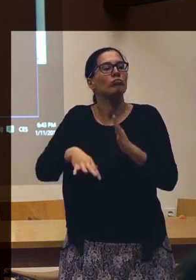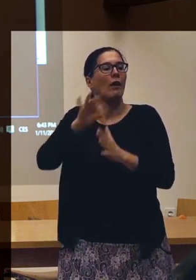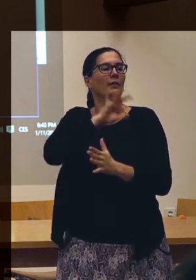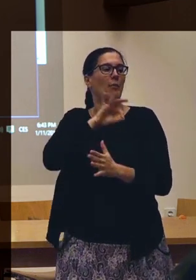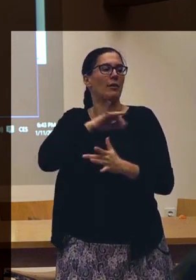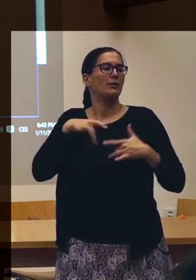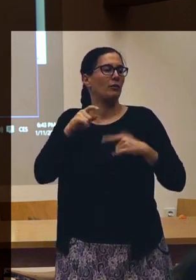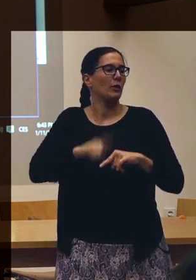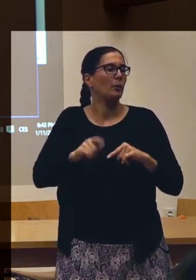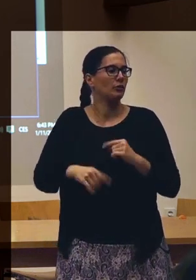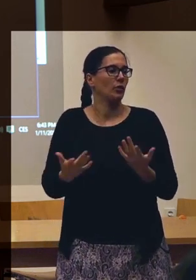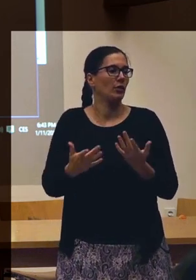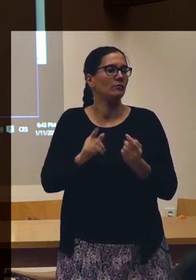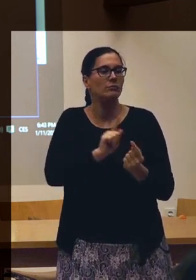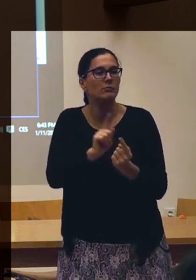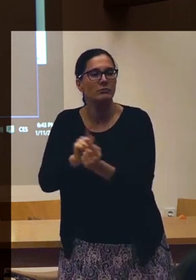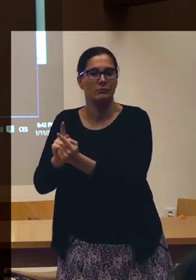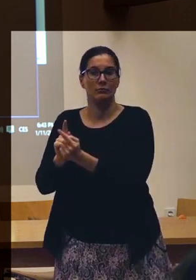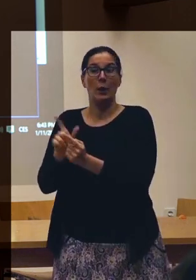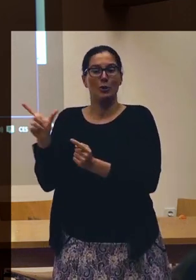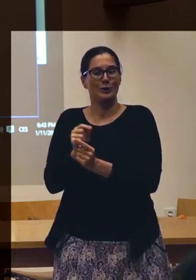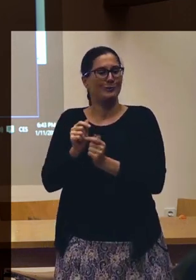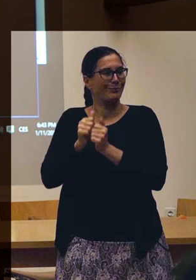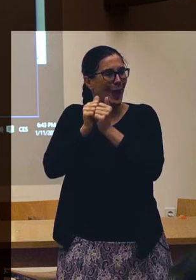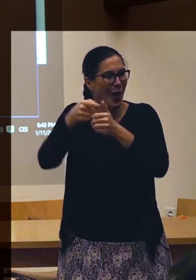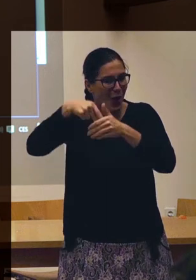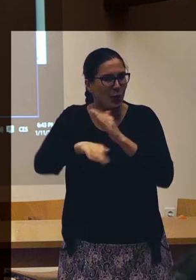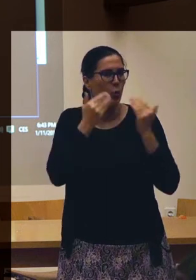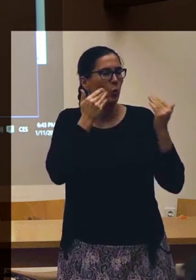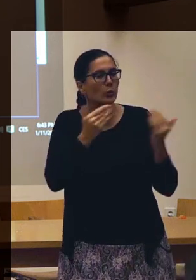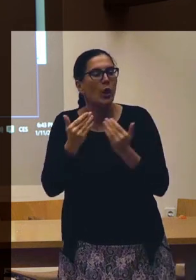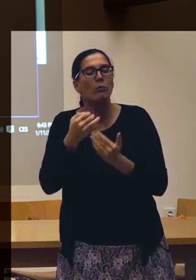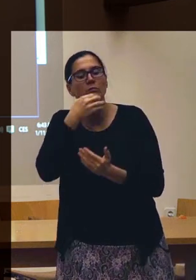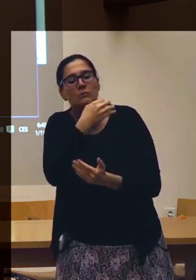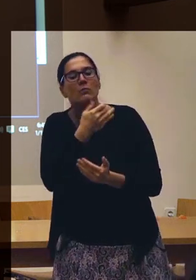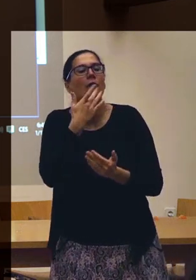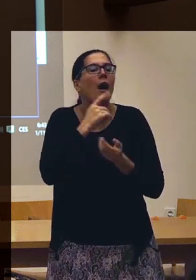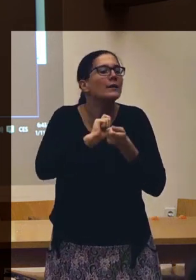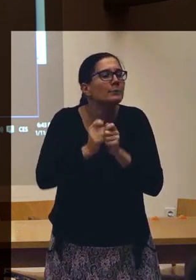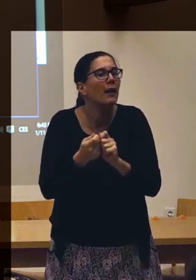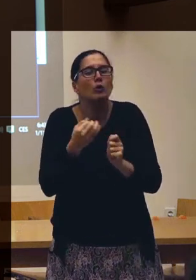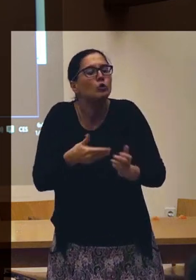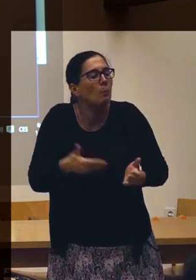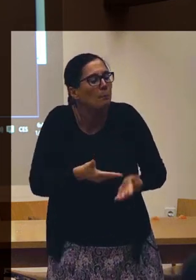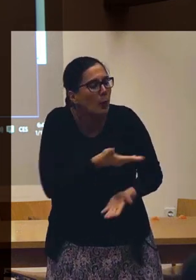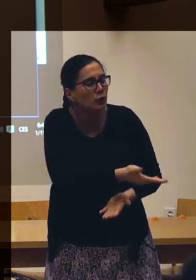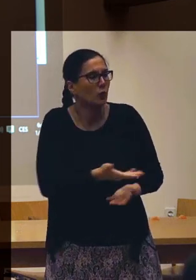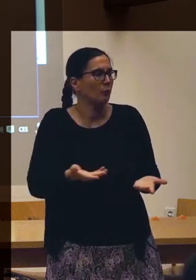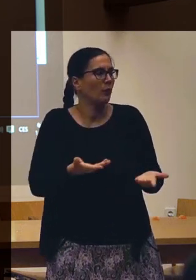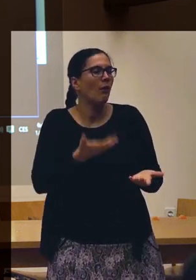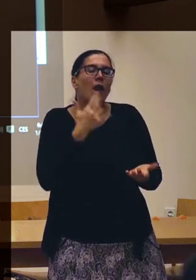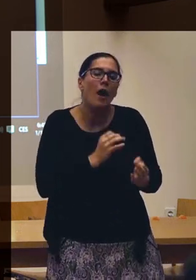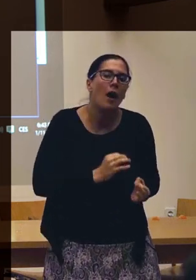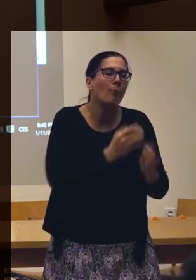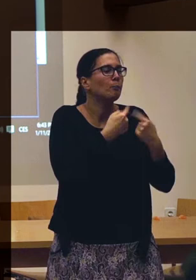with them to the museum with him or her. Ask what to change. And it's also, it's